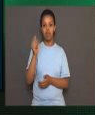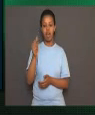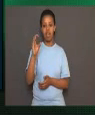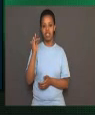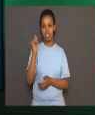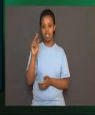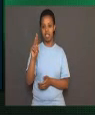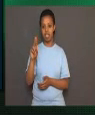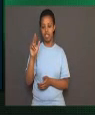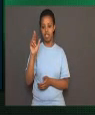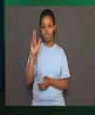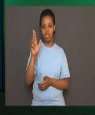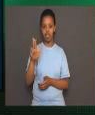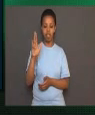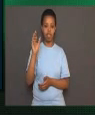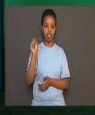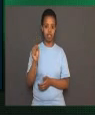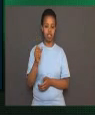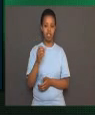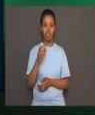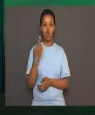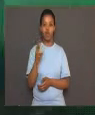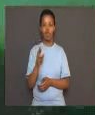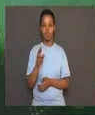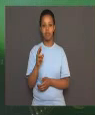and spiral or spirillum.